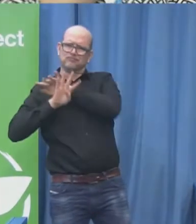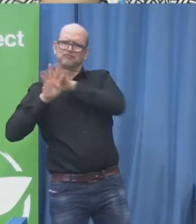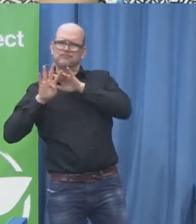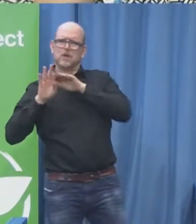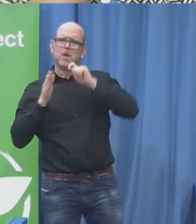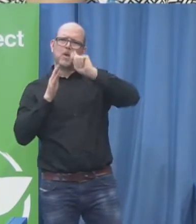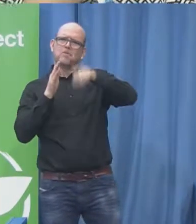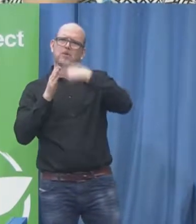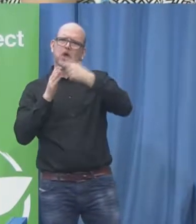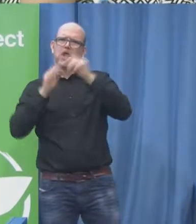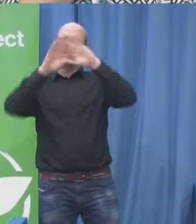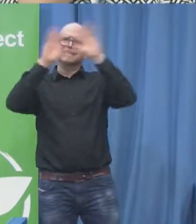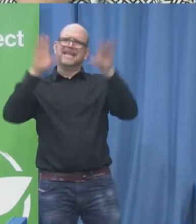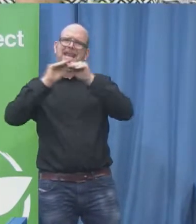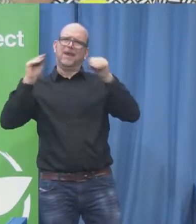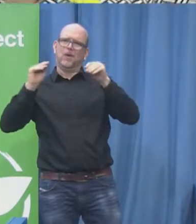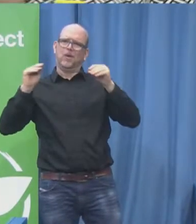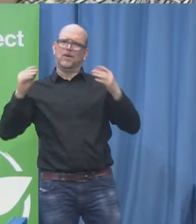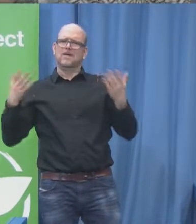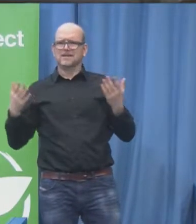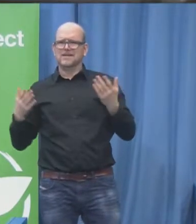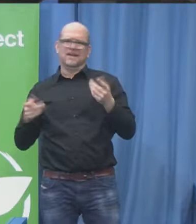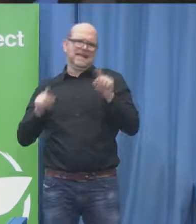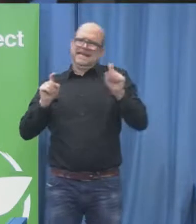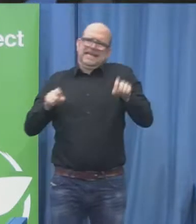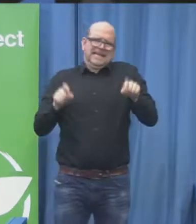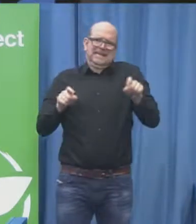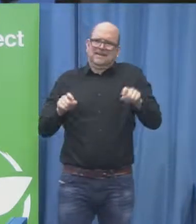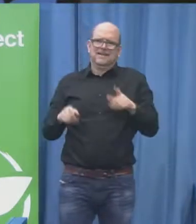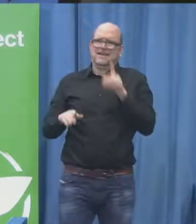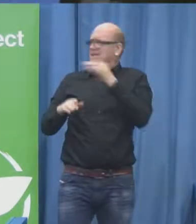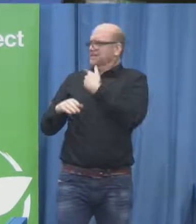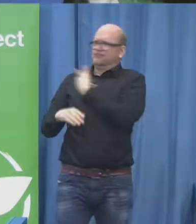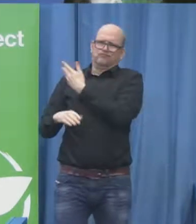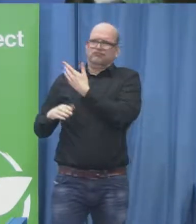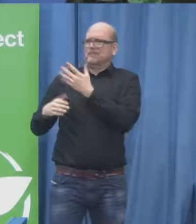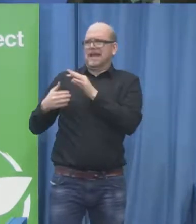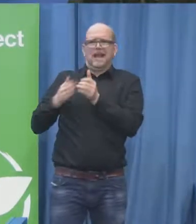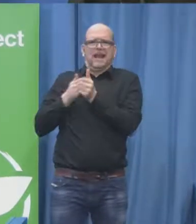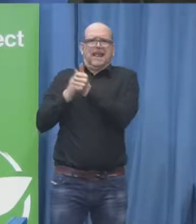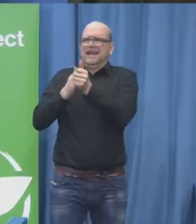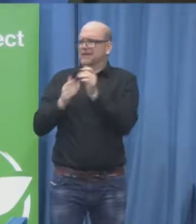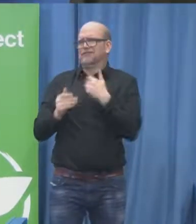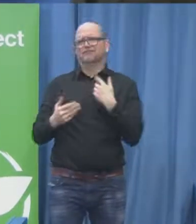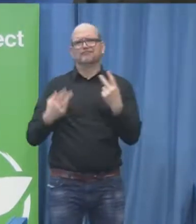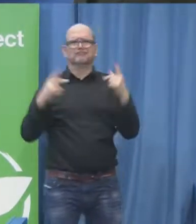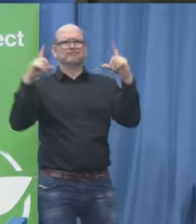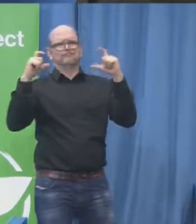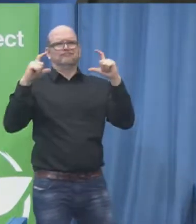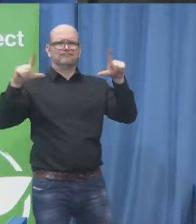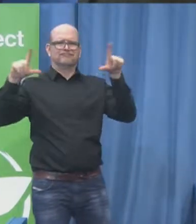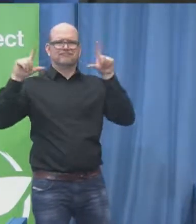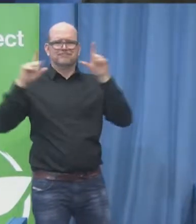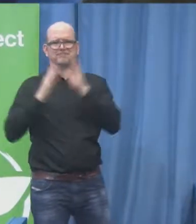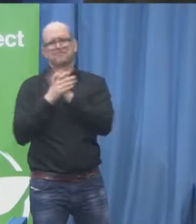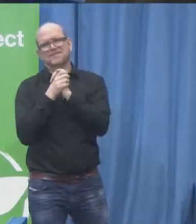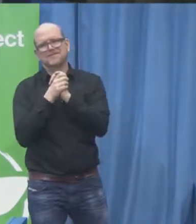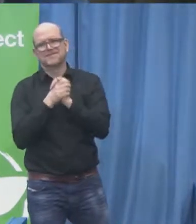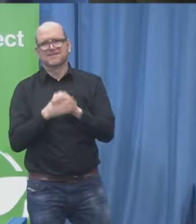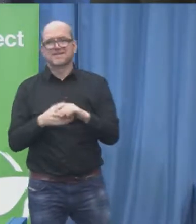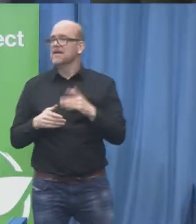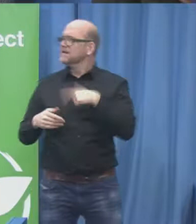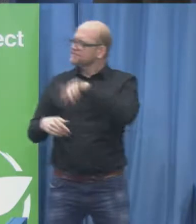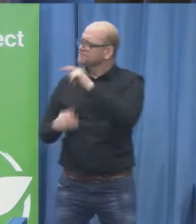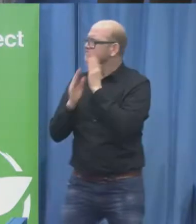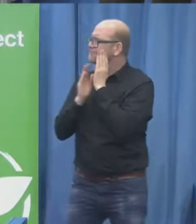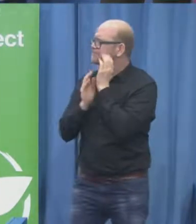excellent cooperation we had. So we are very confident that the Zero Project will continue to thrive and to develop, and we look forward